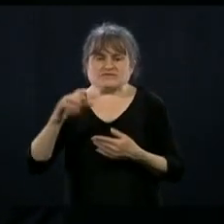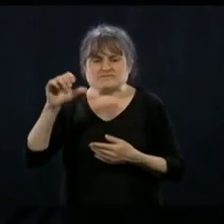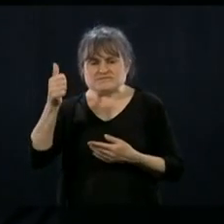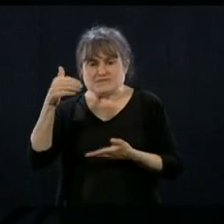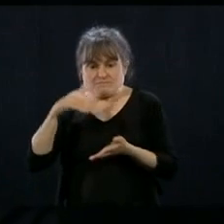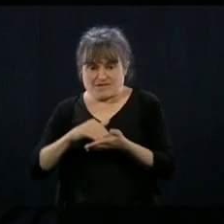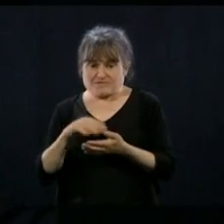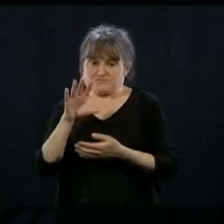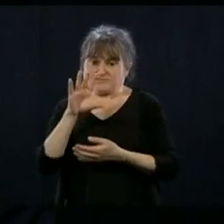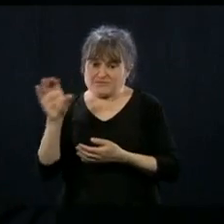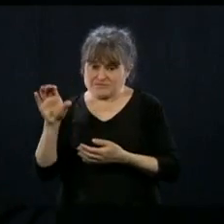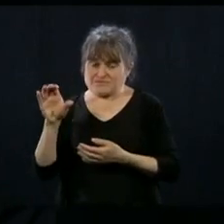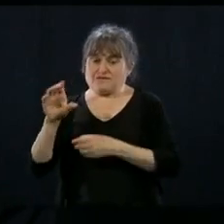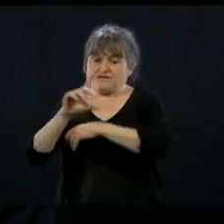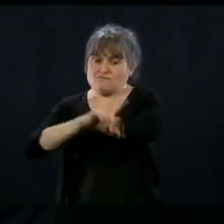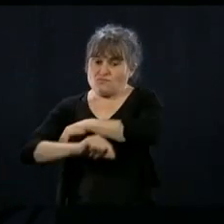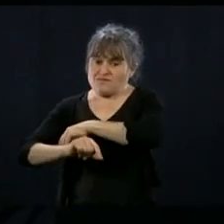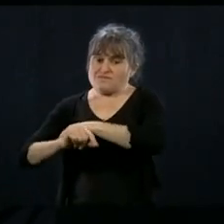missing people,